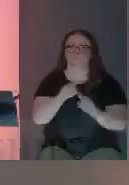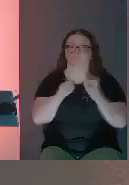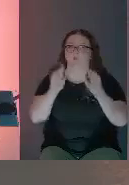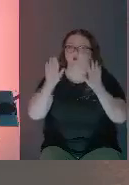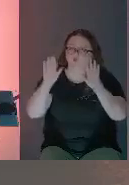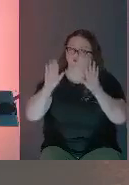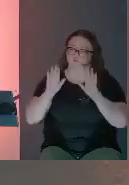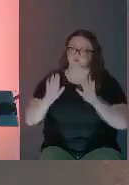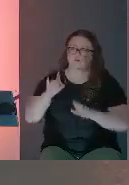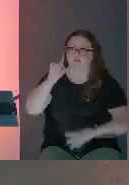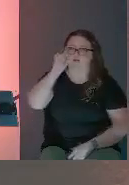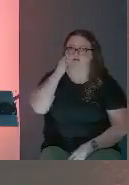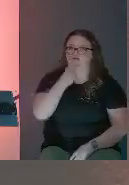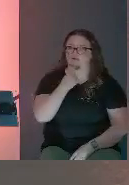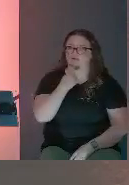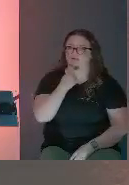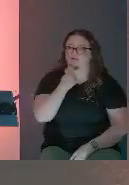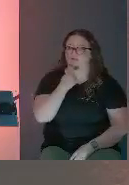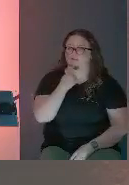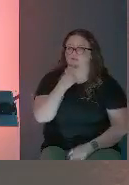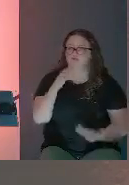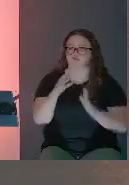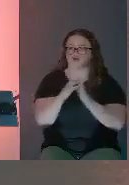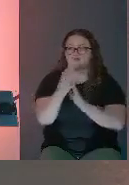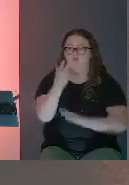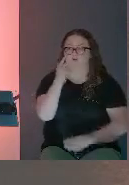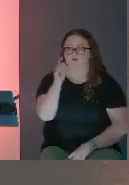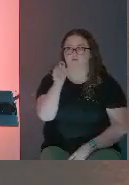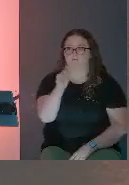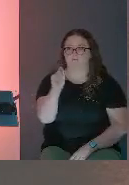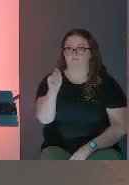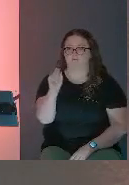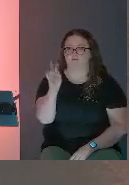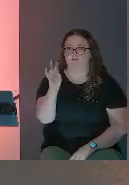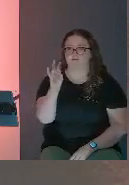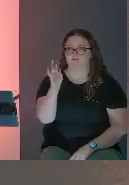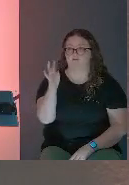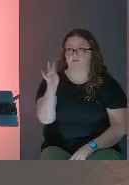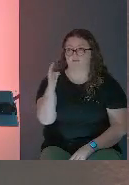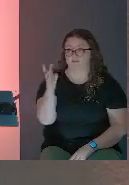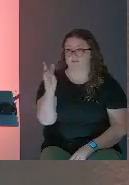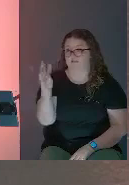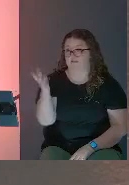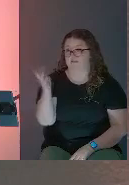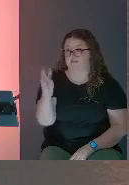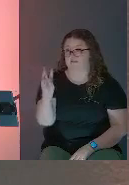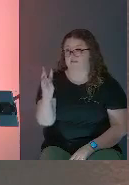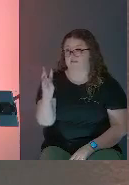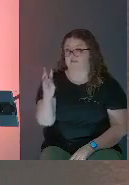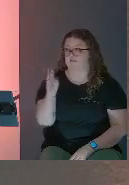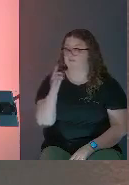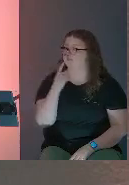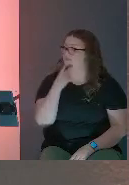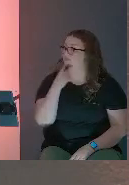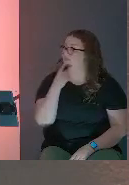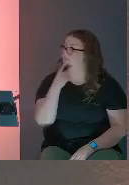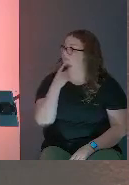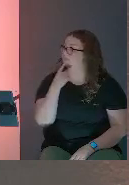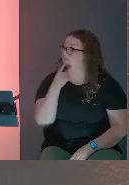in the 16th verse of chapter number 3. And without controversy, great is the mystery of